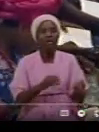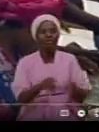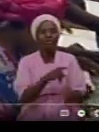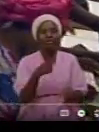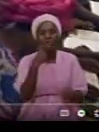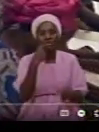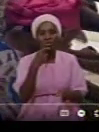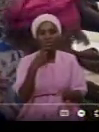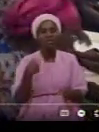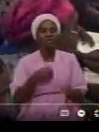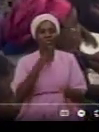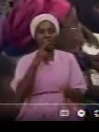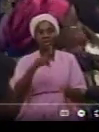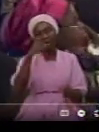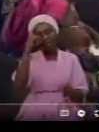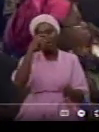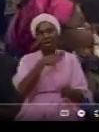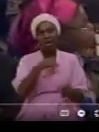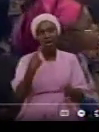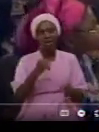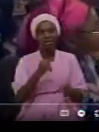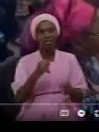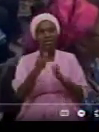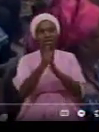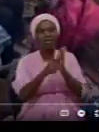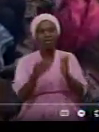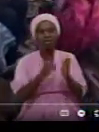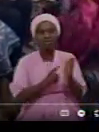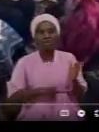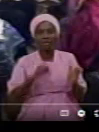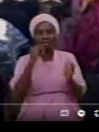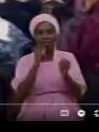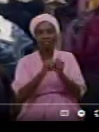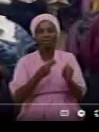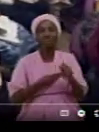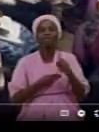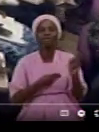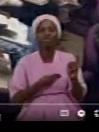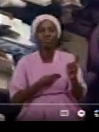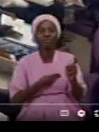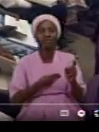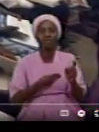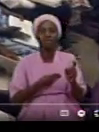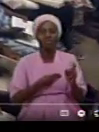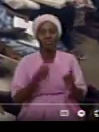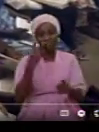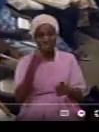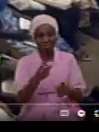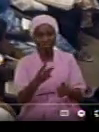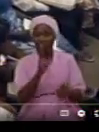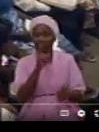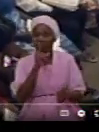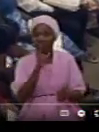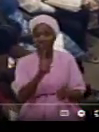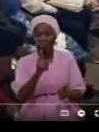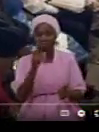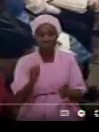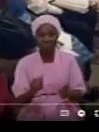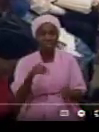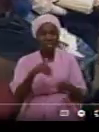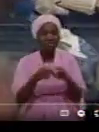and the law of the Lord is with us. Lo, certainly,